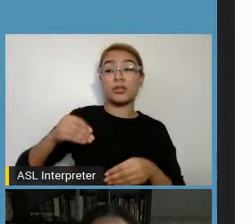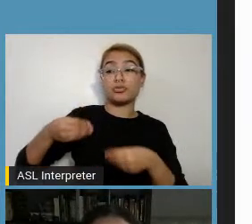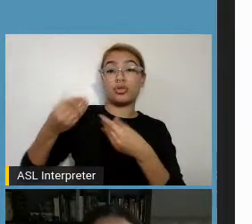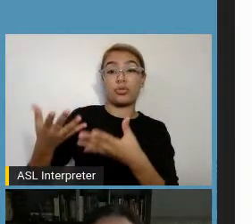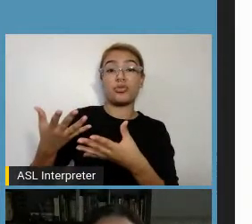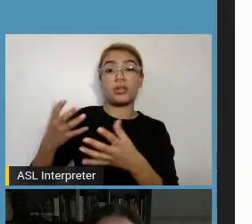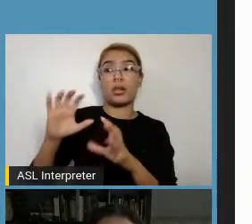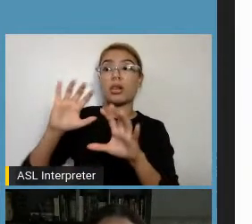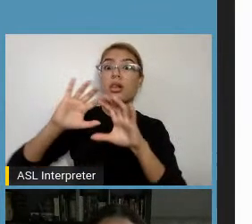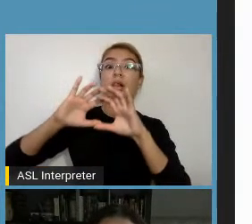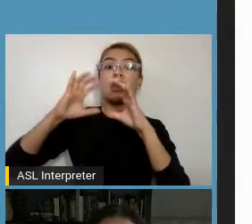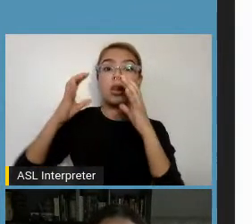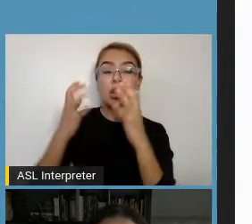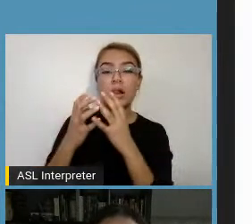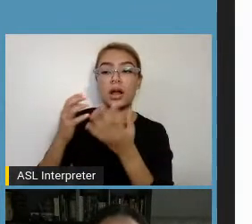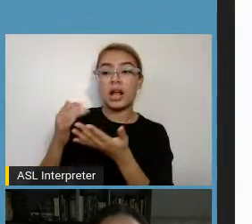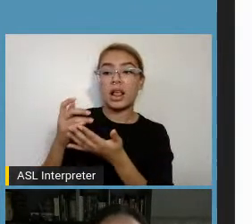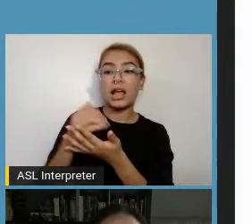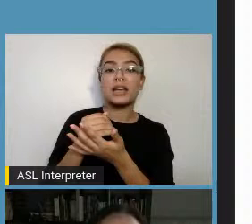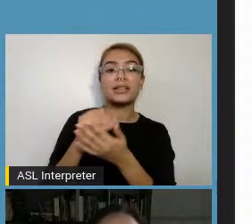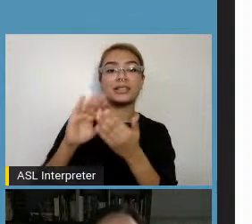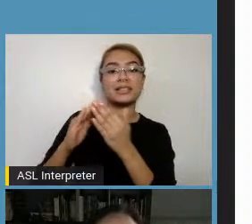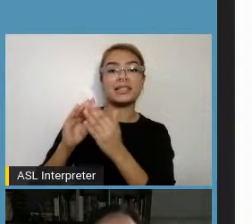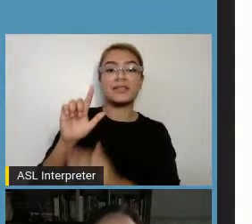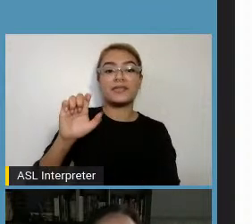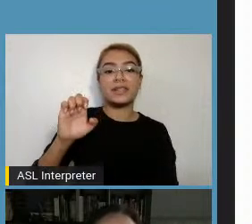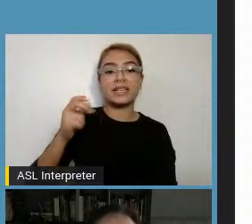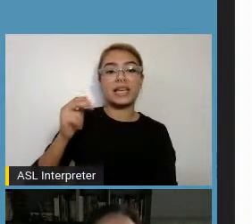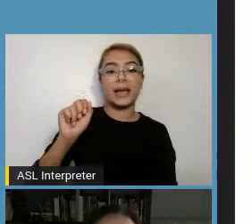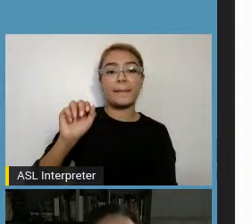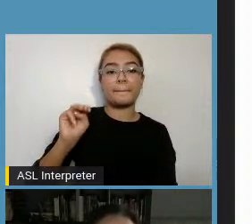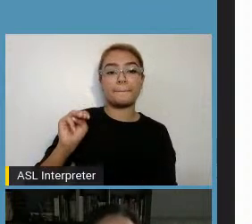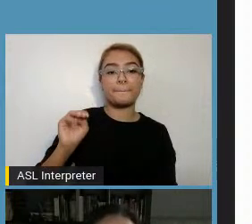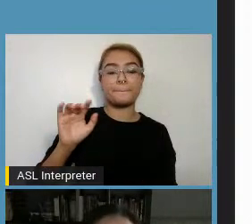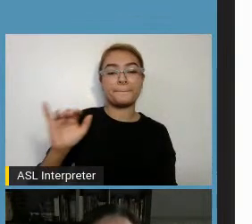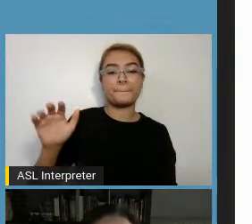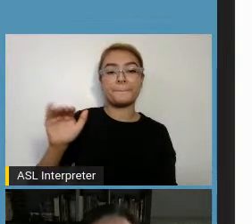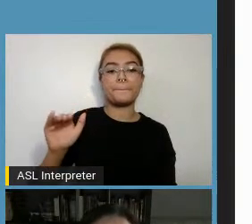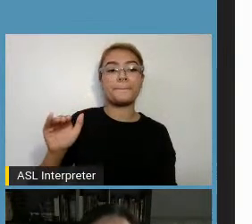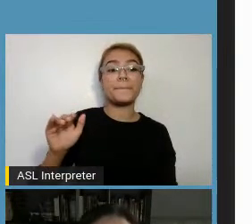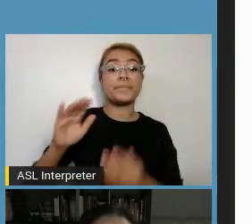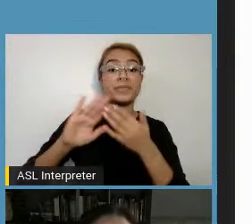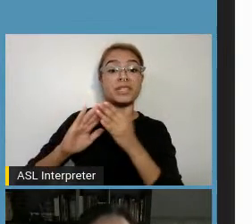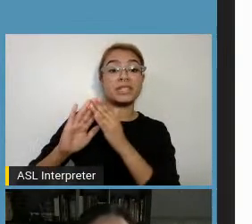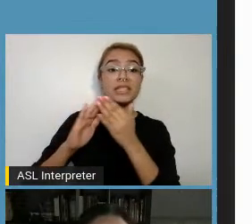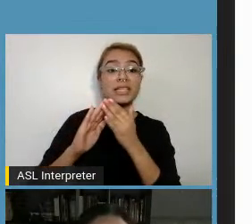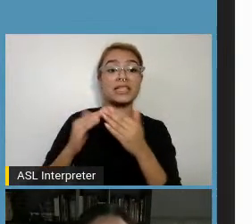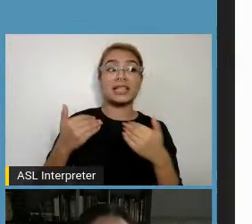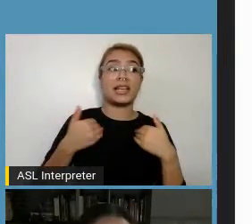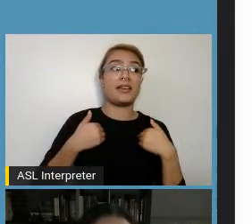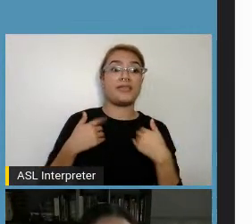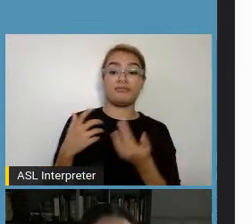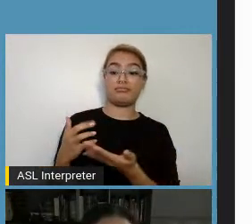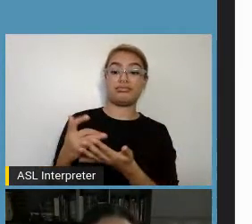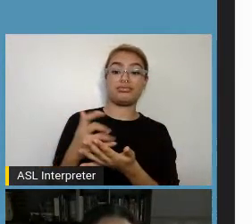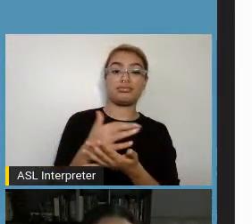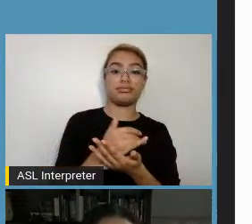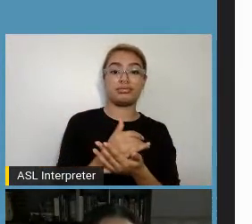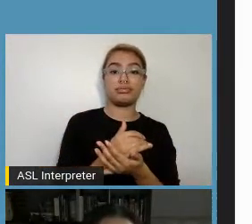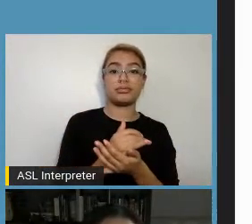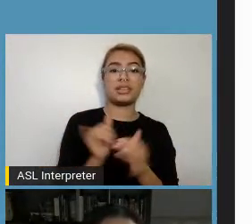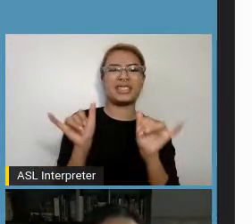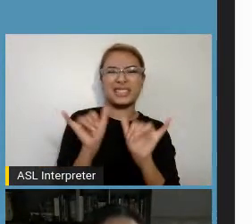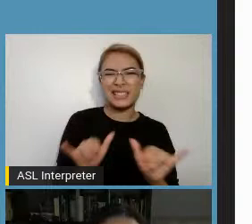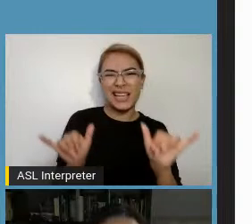collection to the city of Lehigh. And the city was basically running it just like they were running the rec center, hiring,